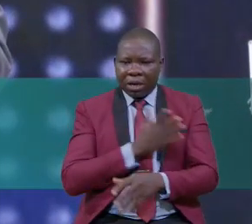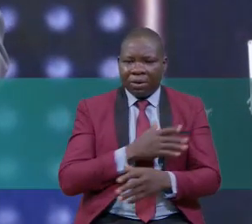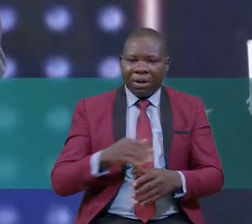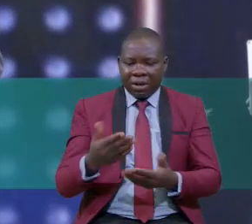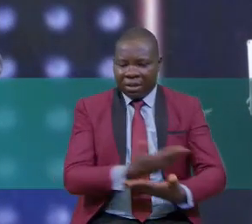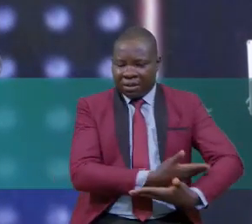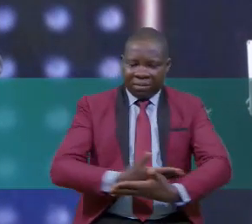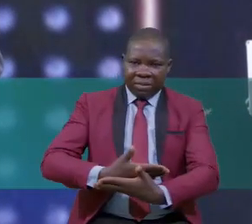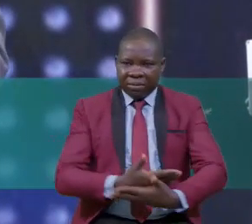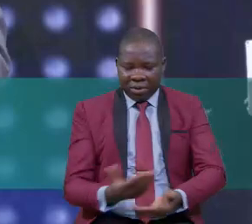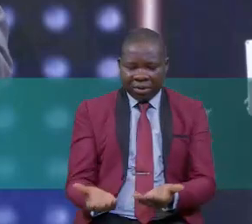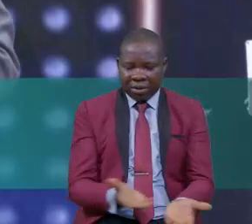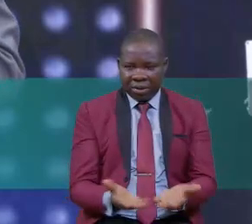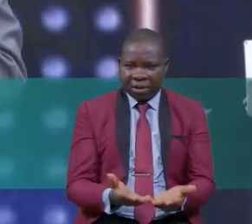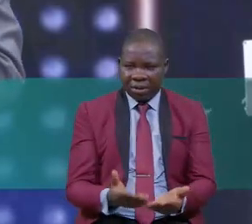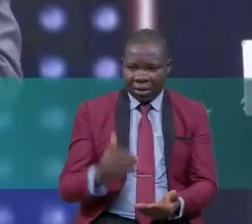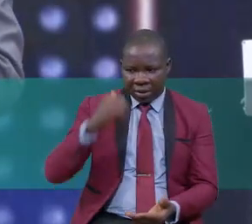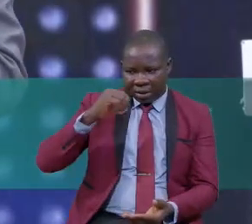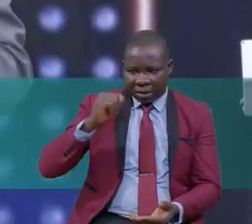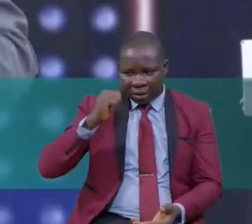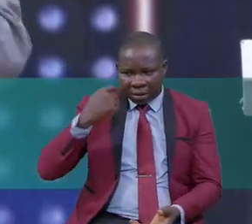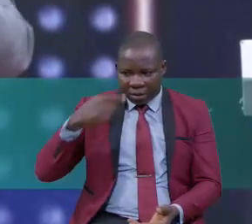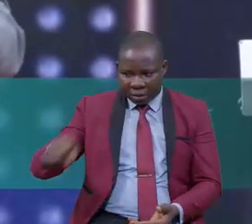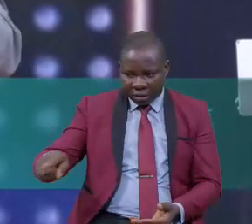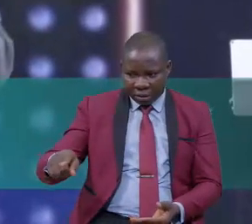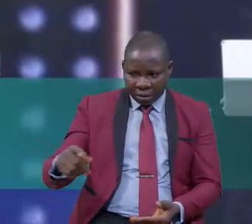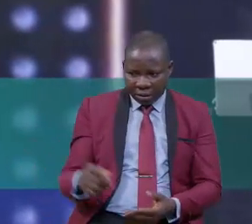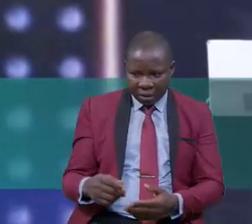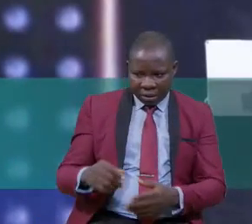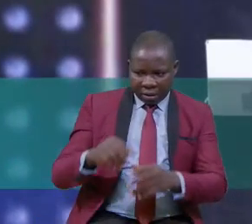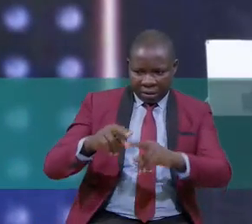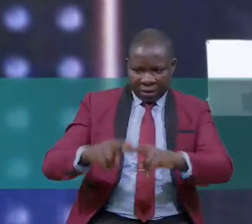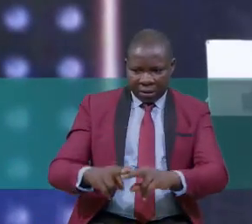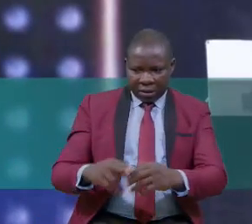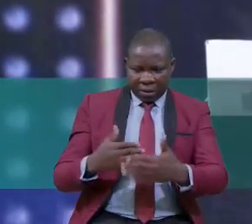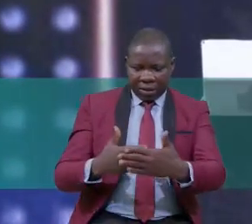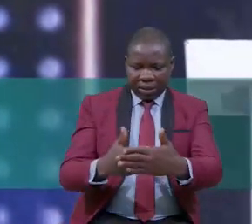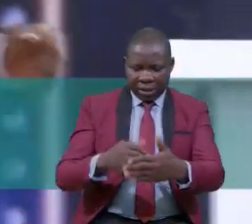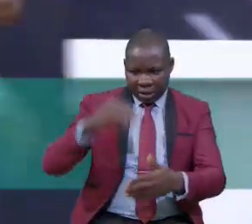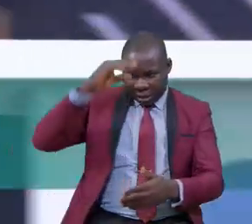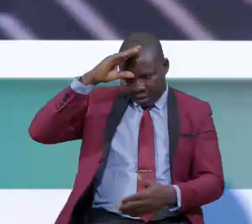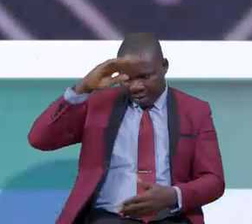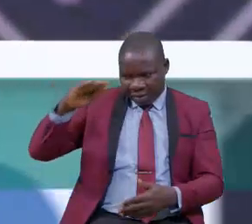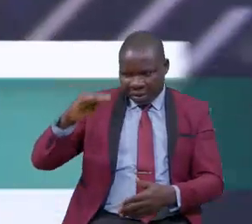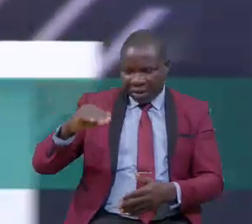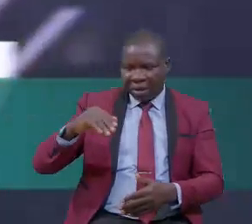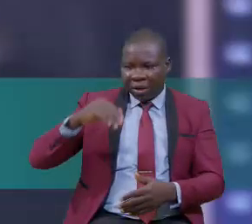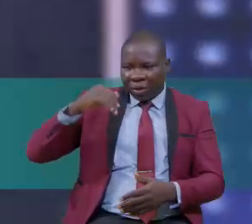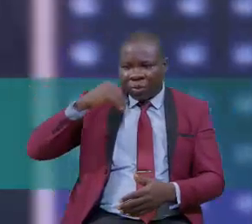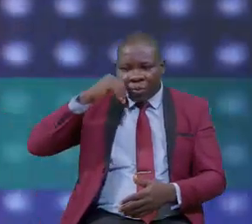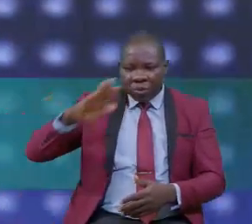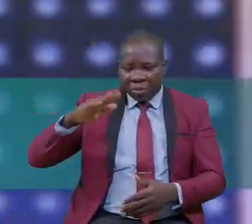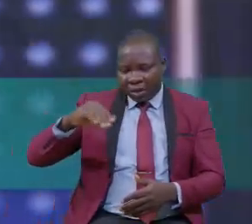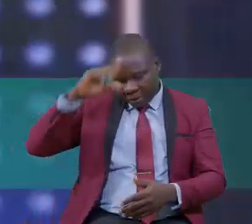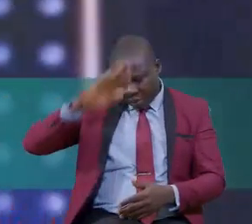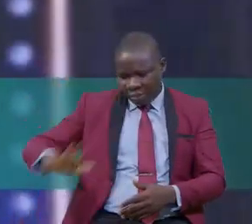you know, she sees men and women, boys and girls, walking and then sometime running,